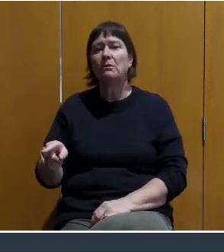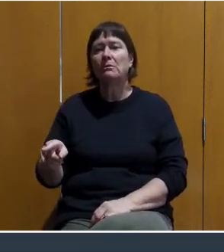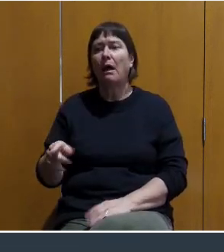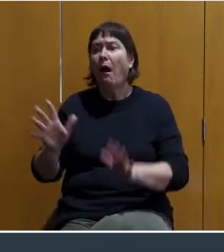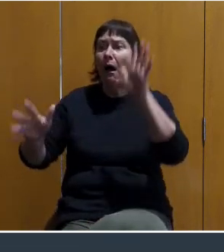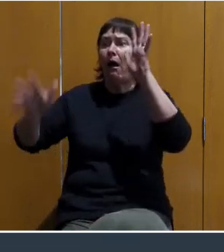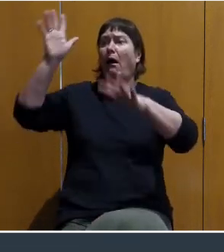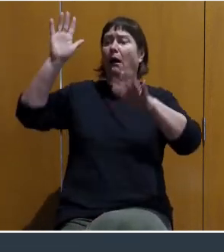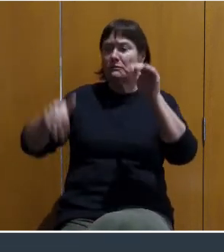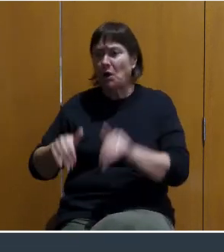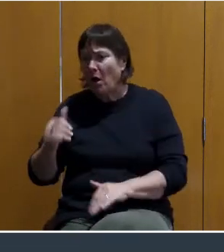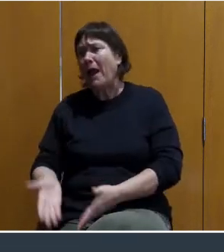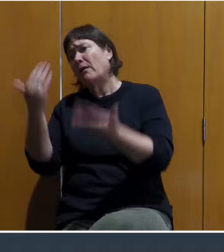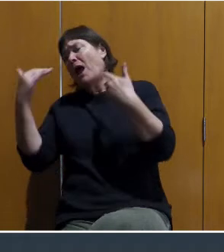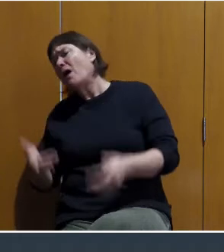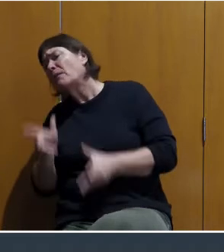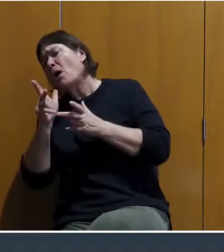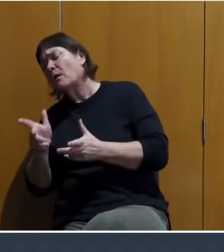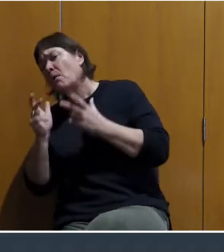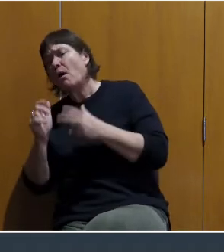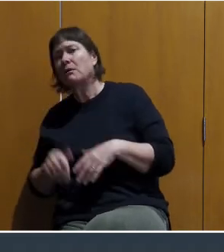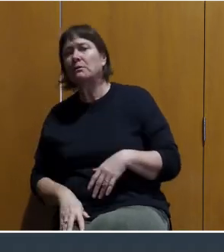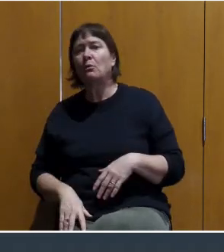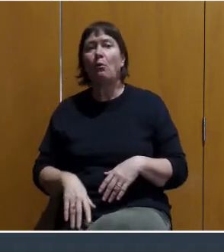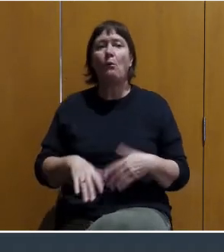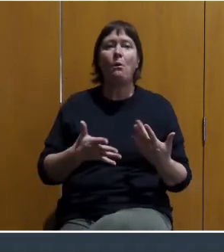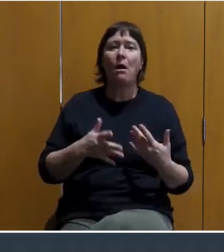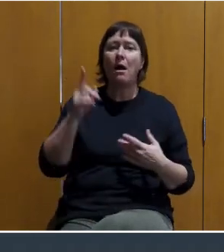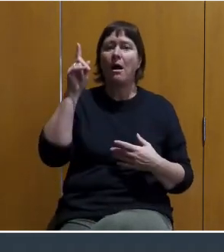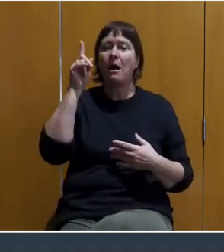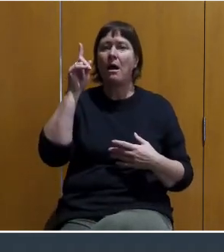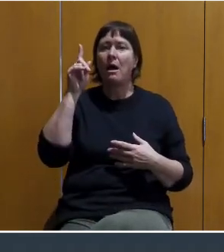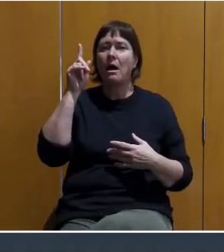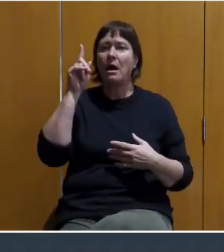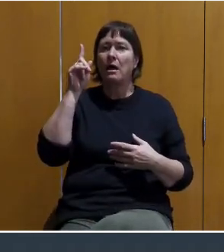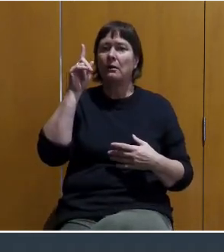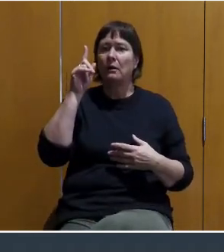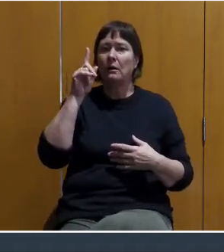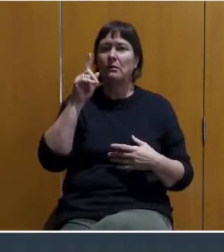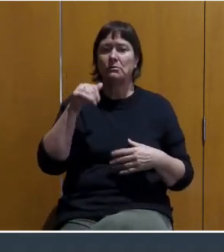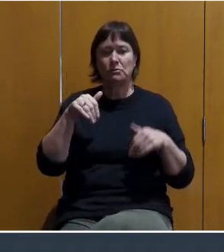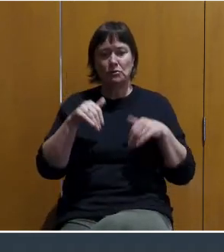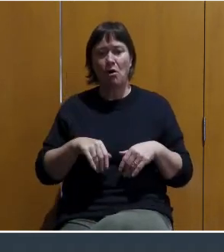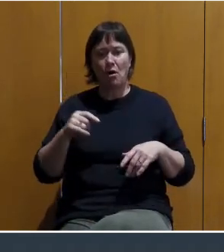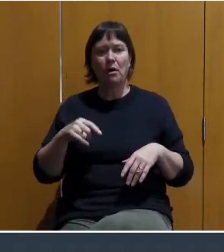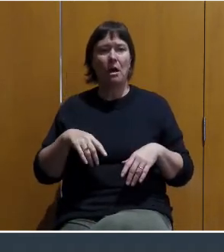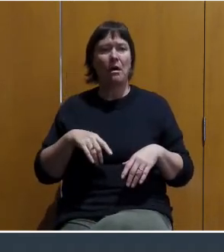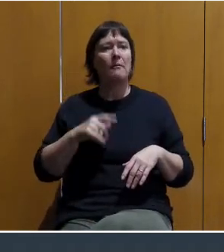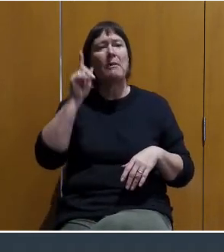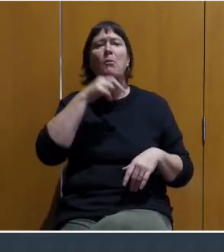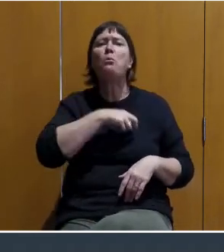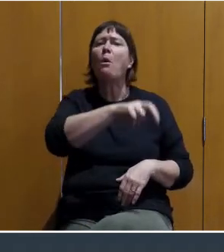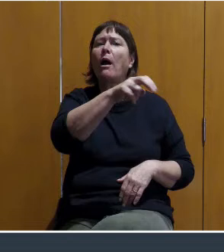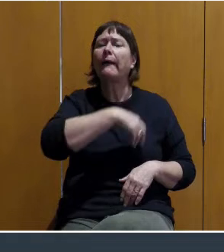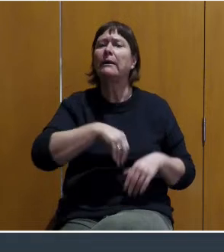people. We hear a lot from where we are, and it's very sad to hear that it's constant, the